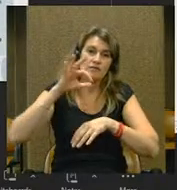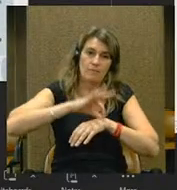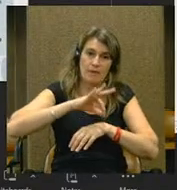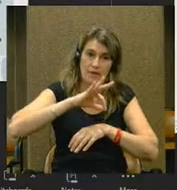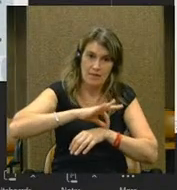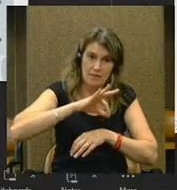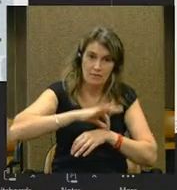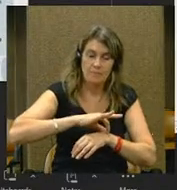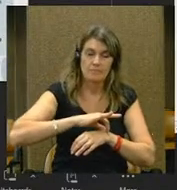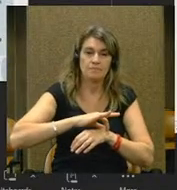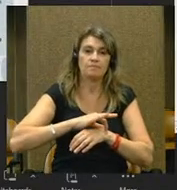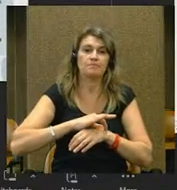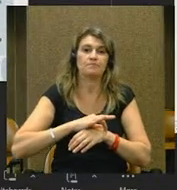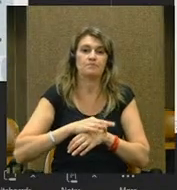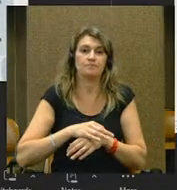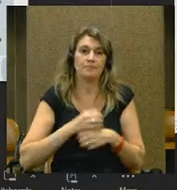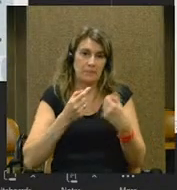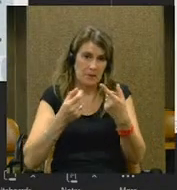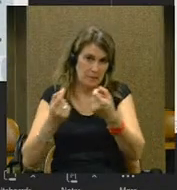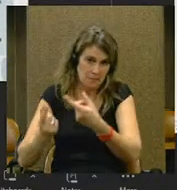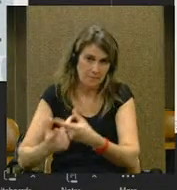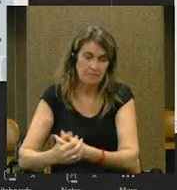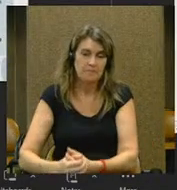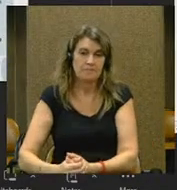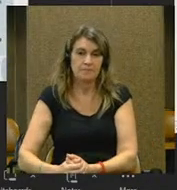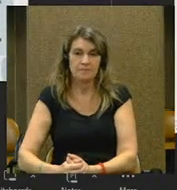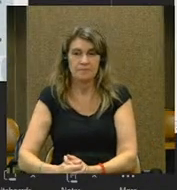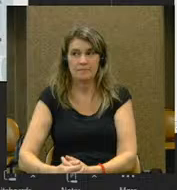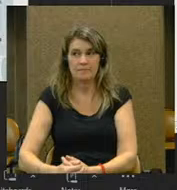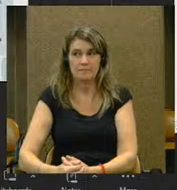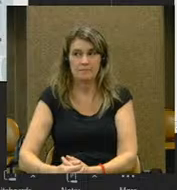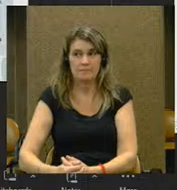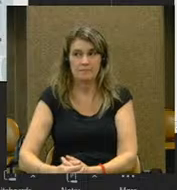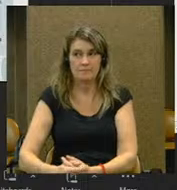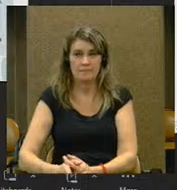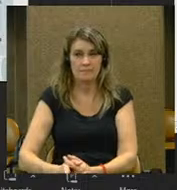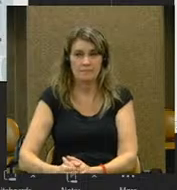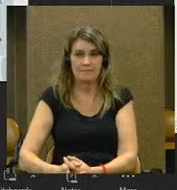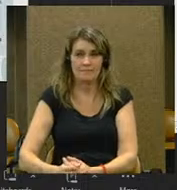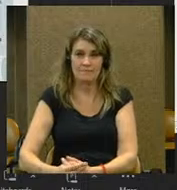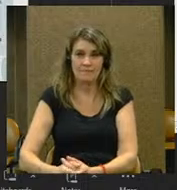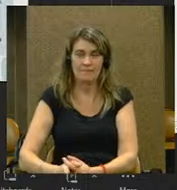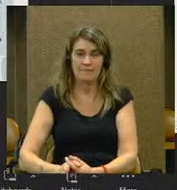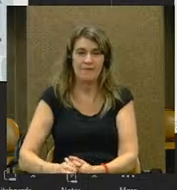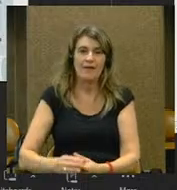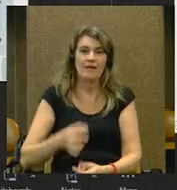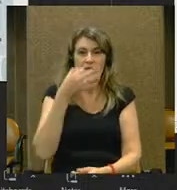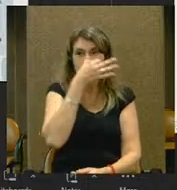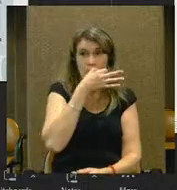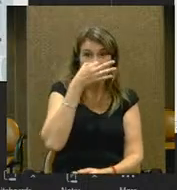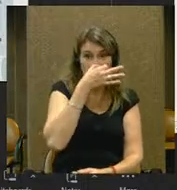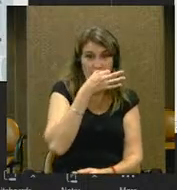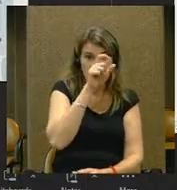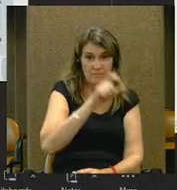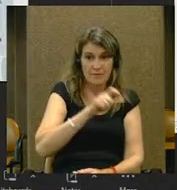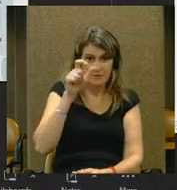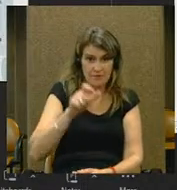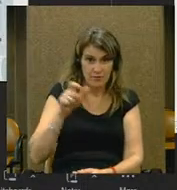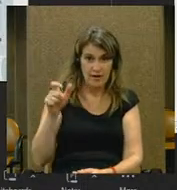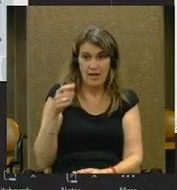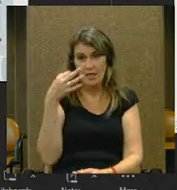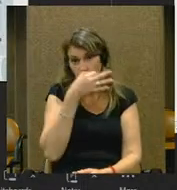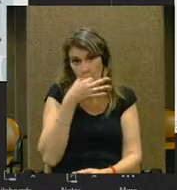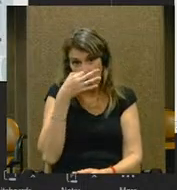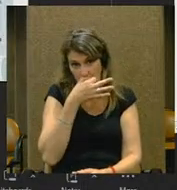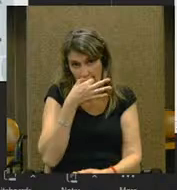people who live with drugs, who use drugs, part of this. So these are very much on the ground based groups